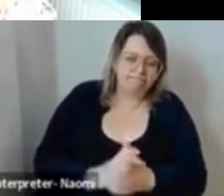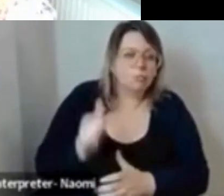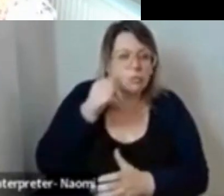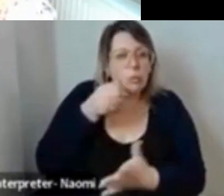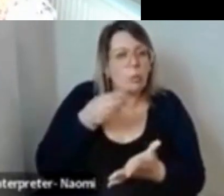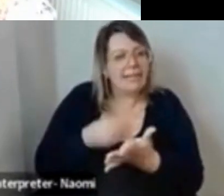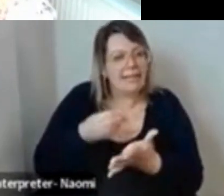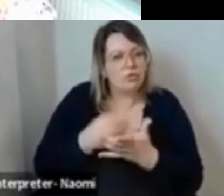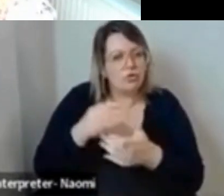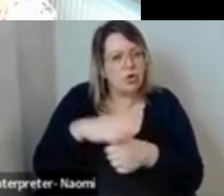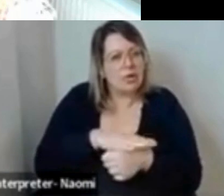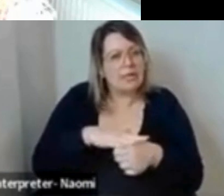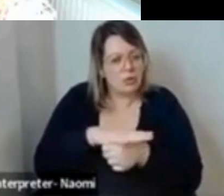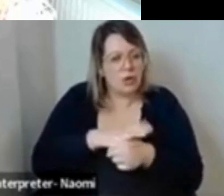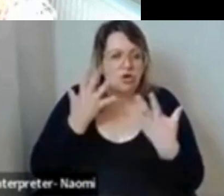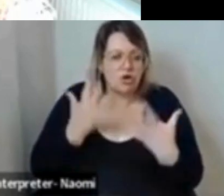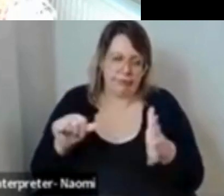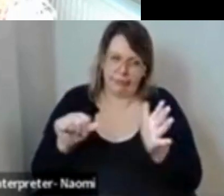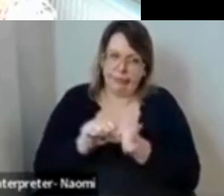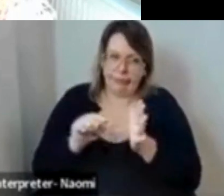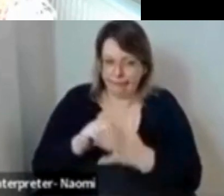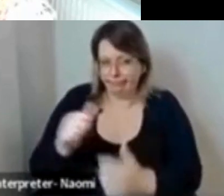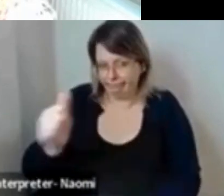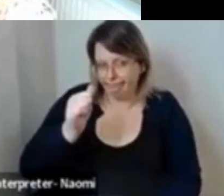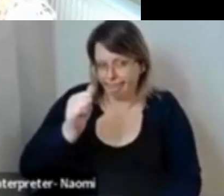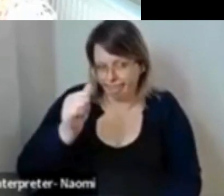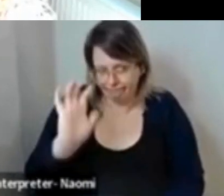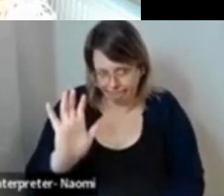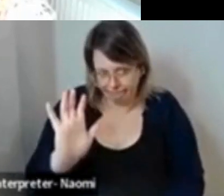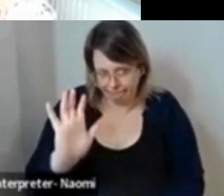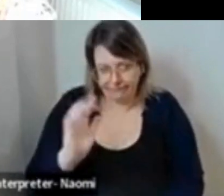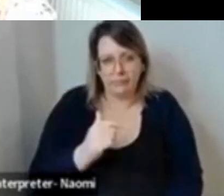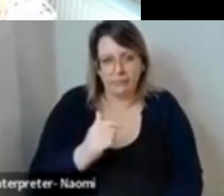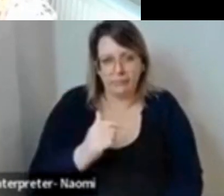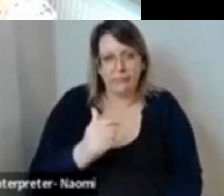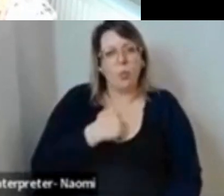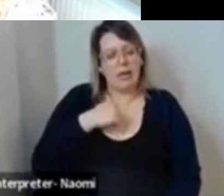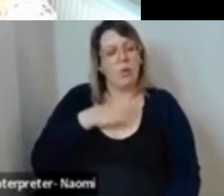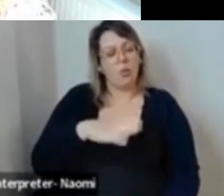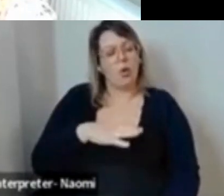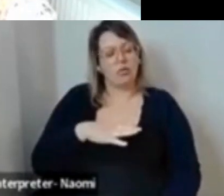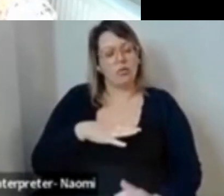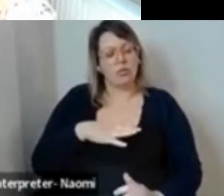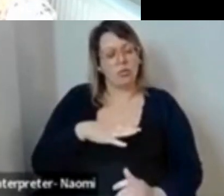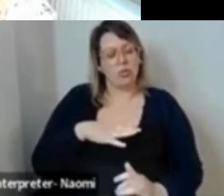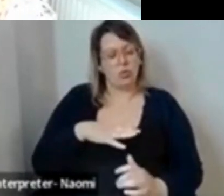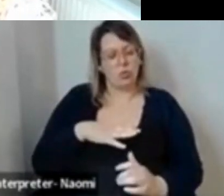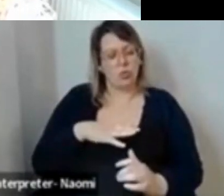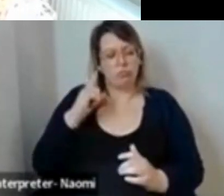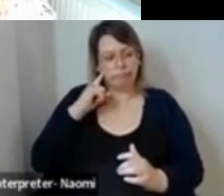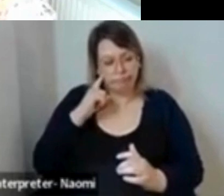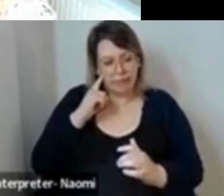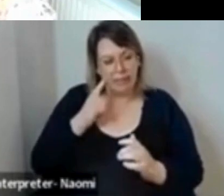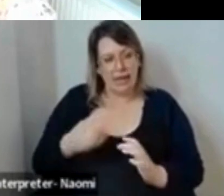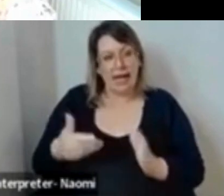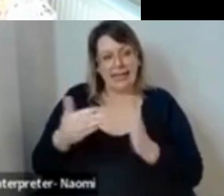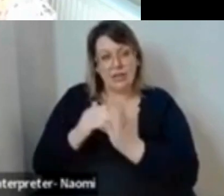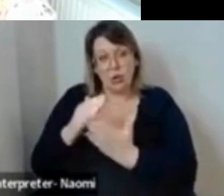challenging. What we've tried to do is mirror the guidance for applicants in the additional conditions so that you're being